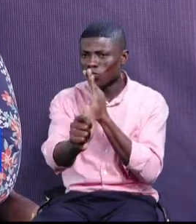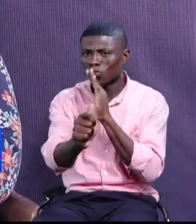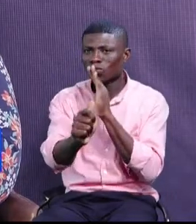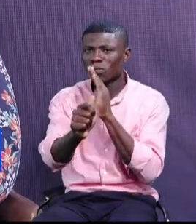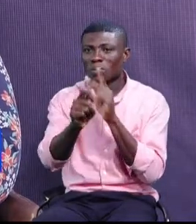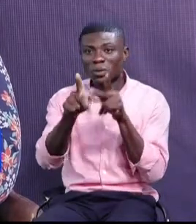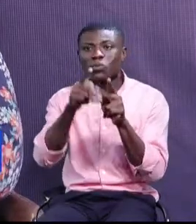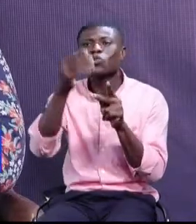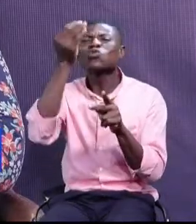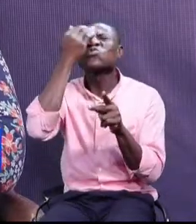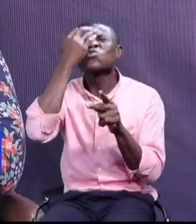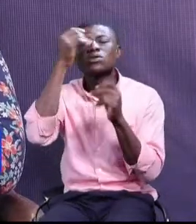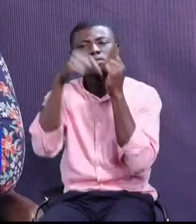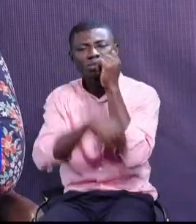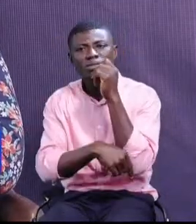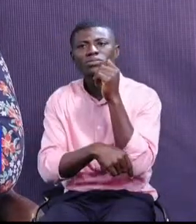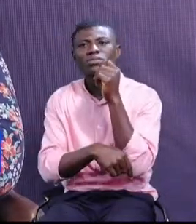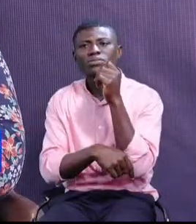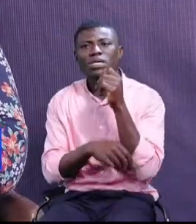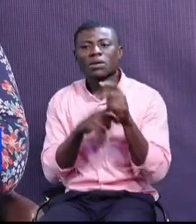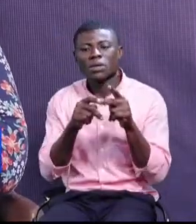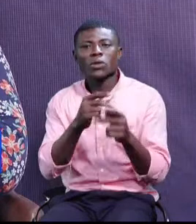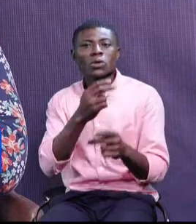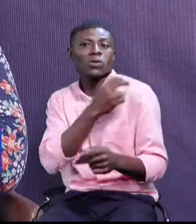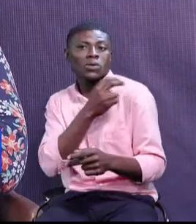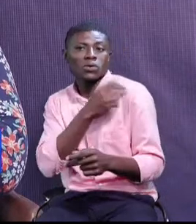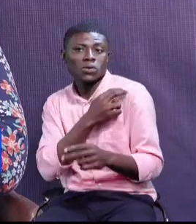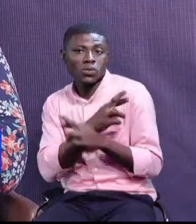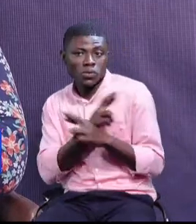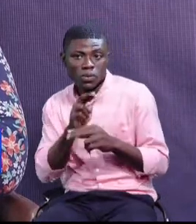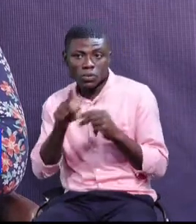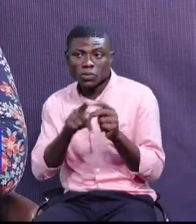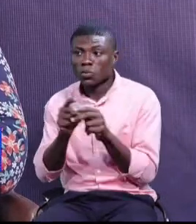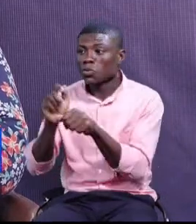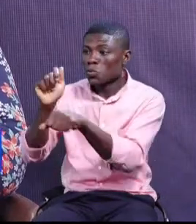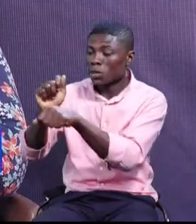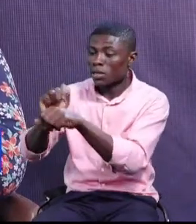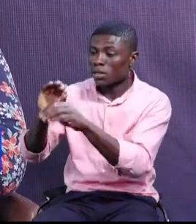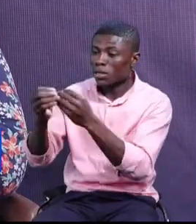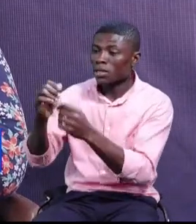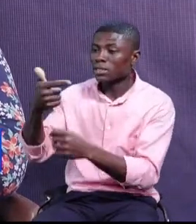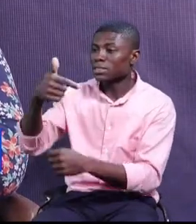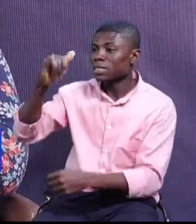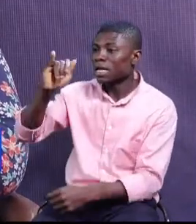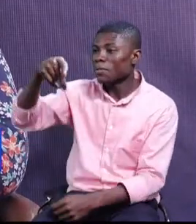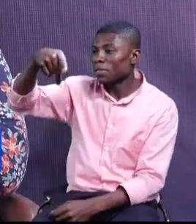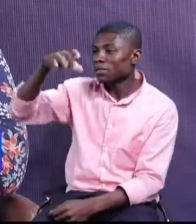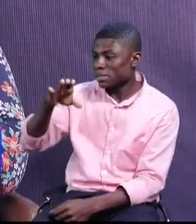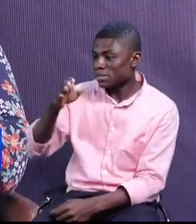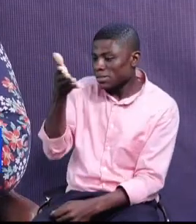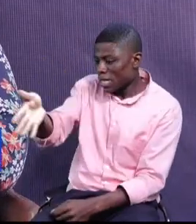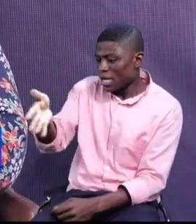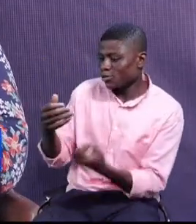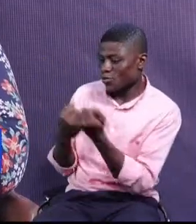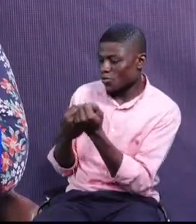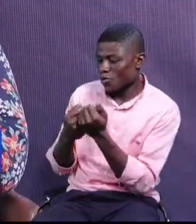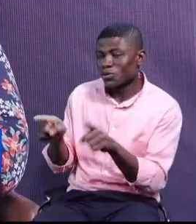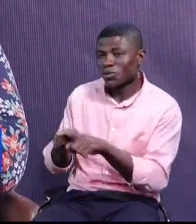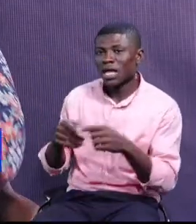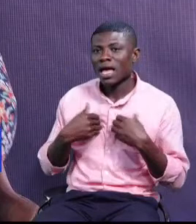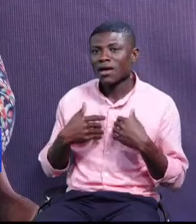are well-versed, consultants are there, the agencies are there, GIPC is there for you. There